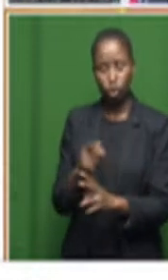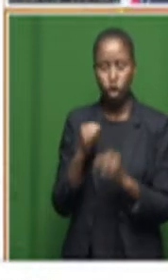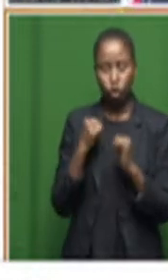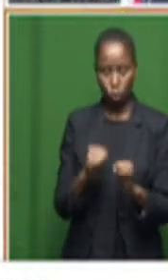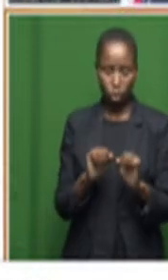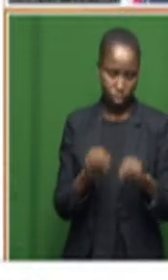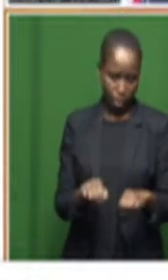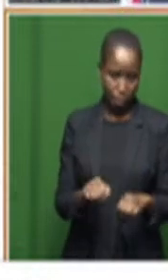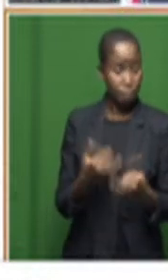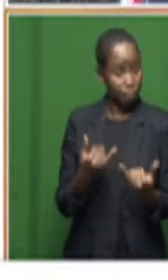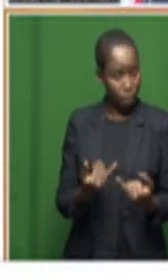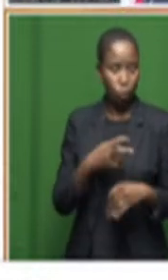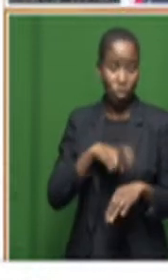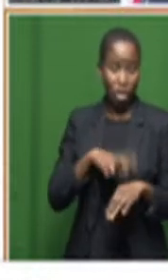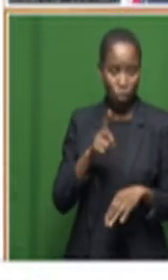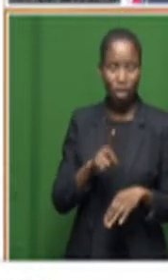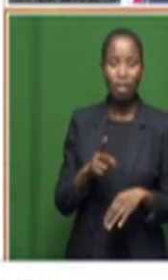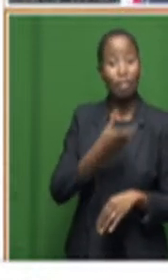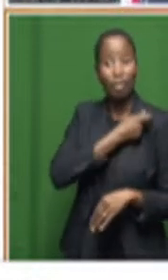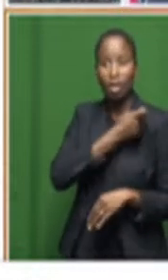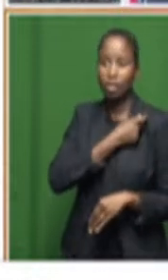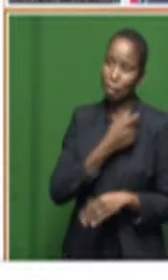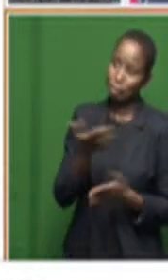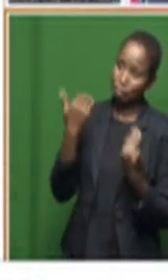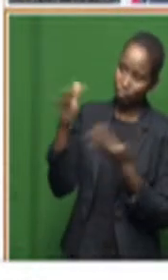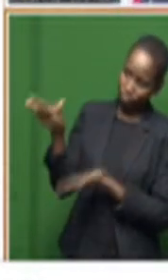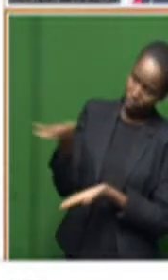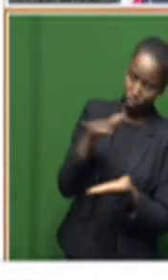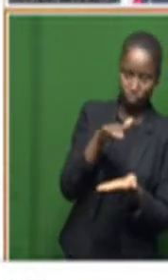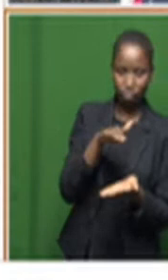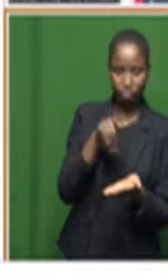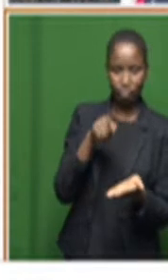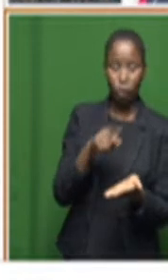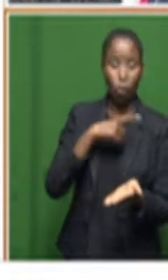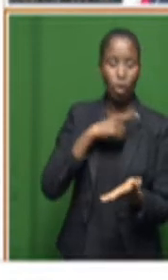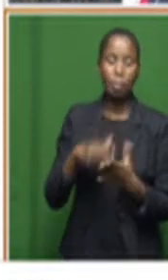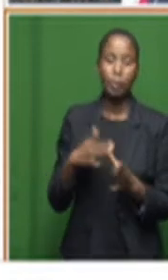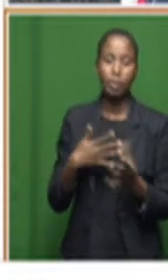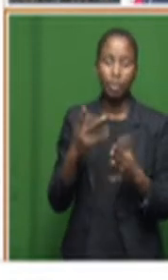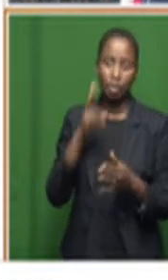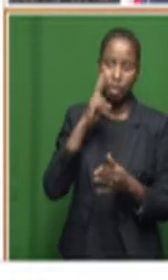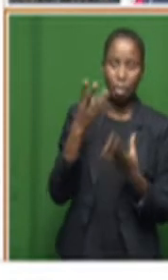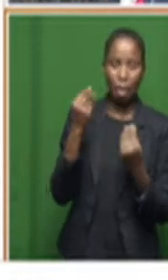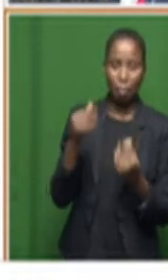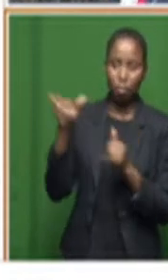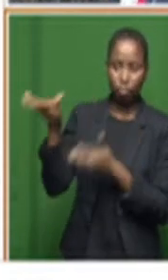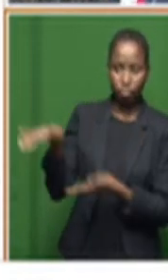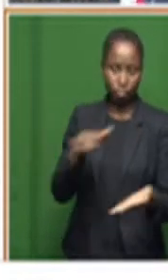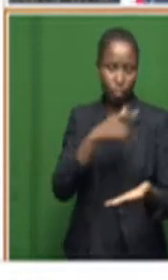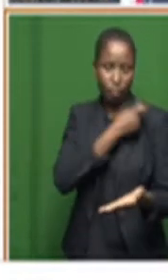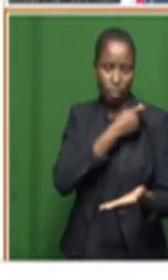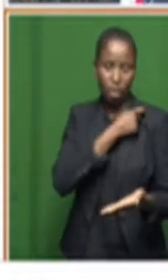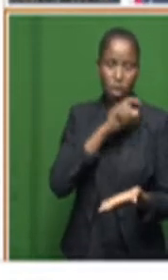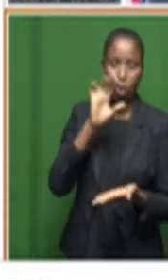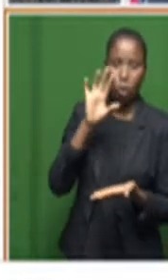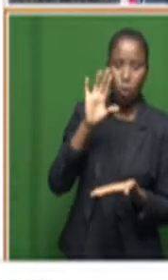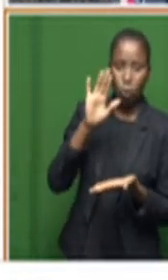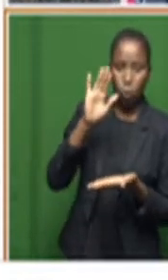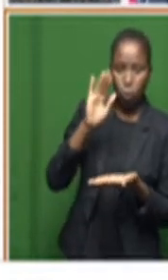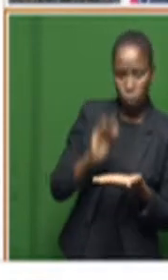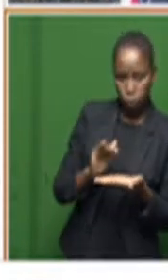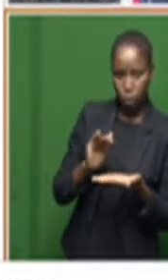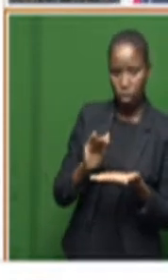we need vaccine demand because it has decreased with the loss of impetus in the program.